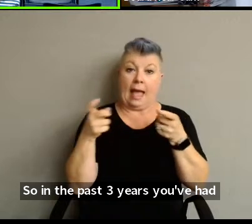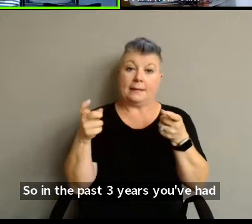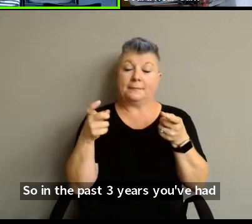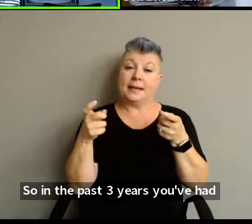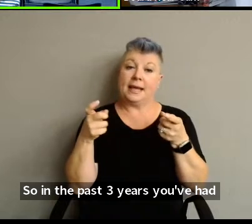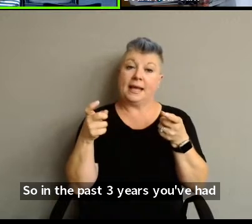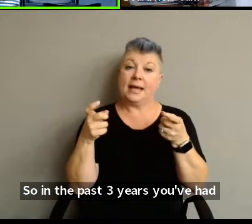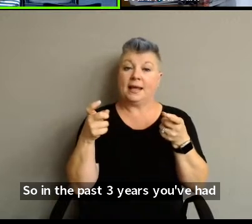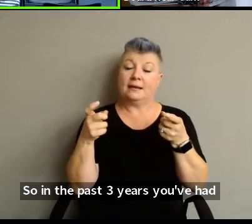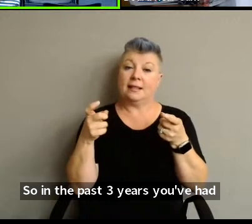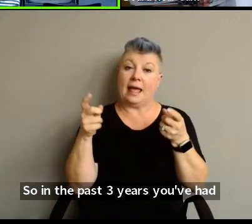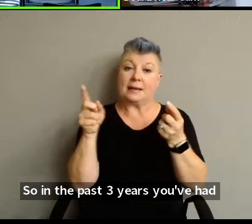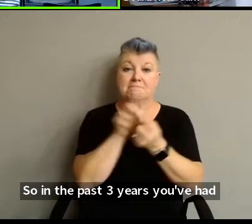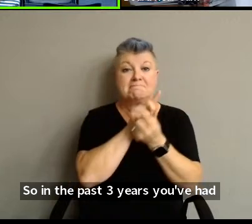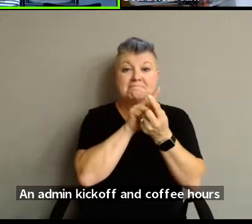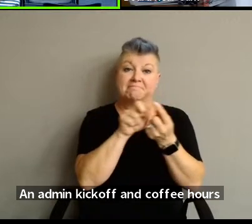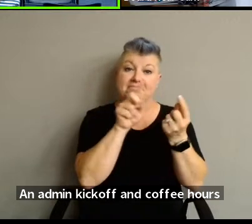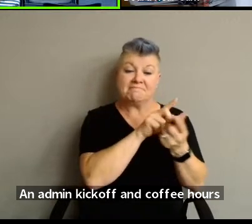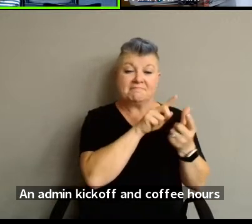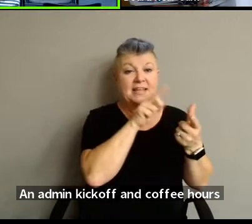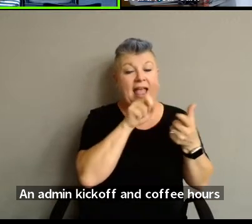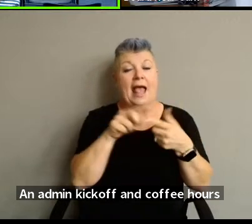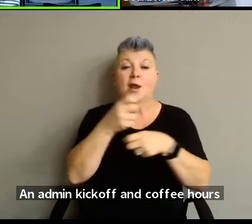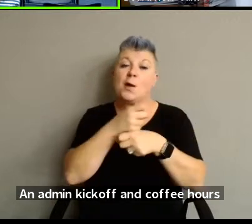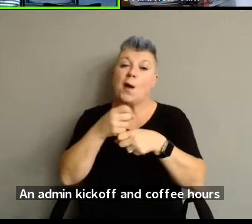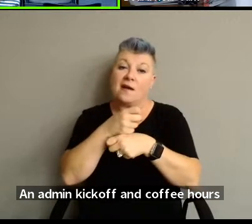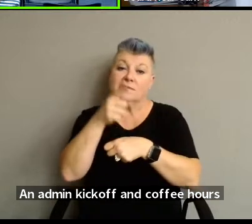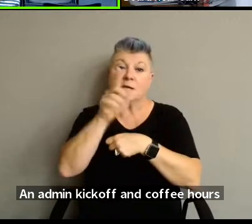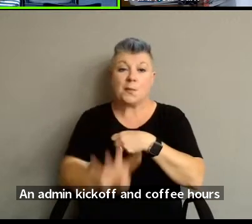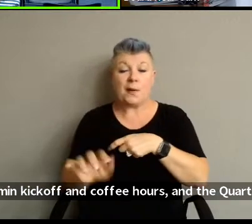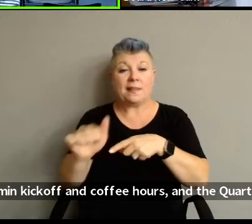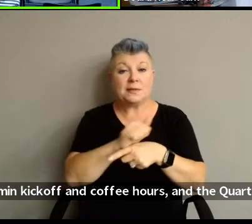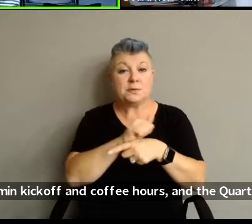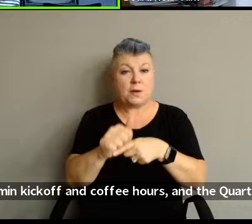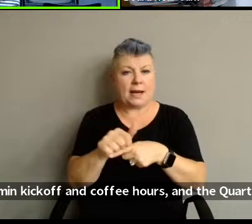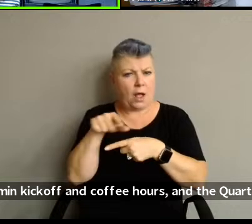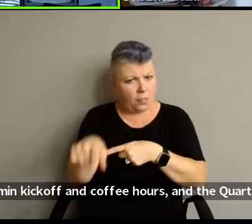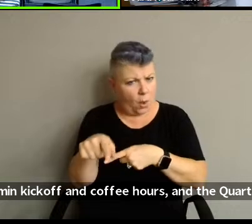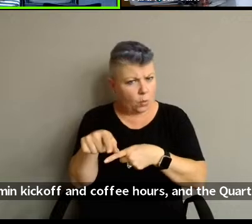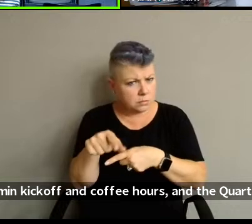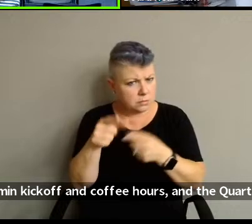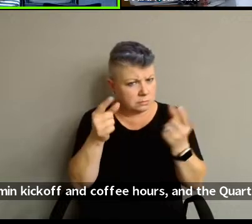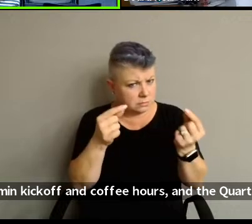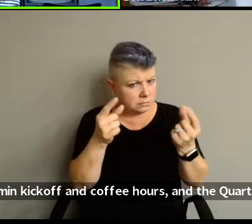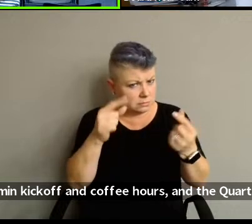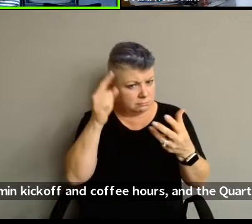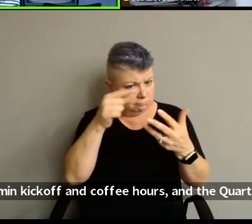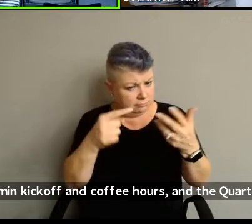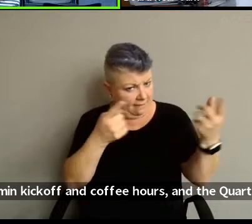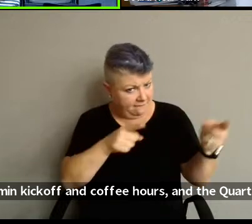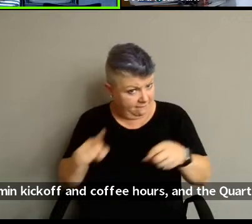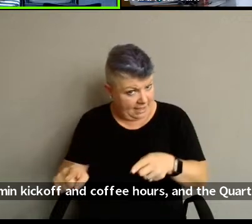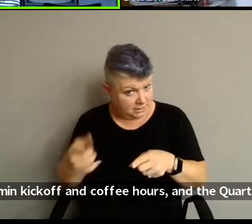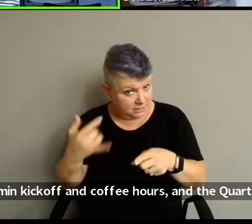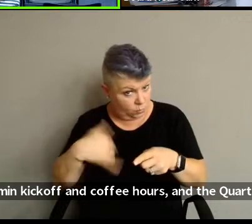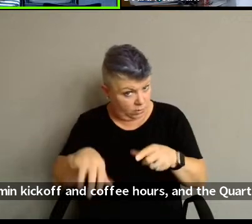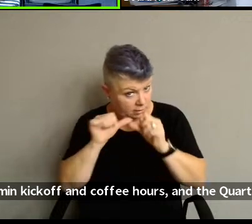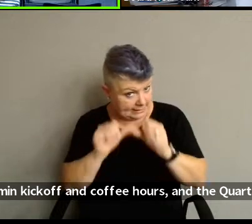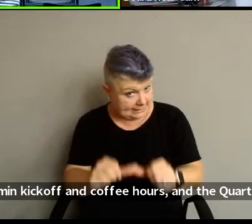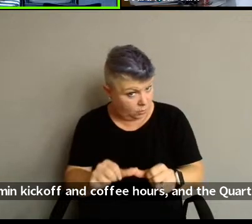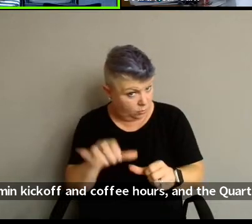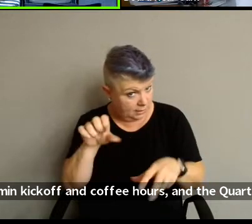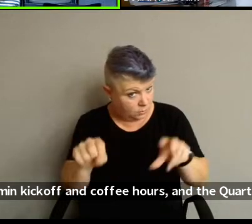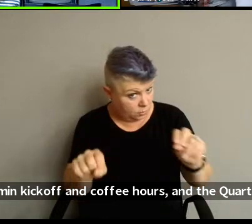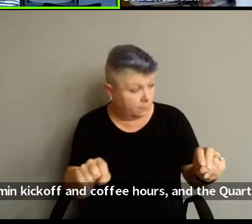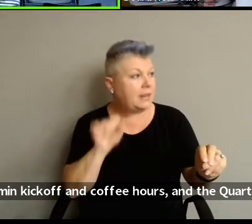coffee hours and the quarterly training. Will those continue? Or are those yearly things? So that will be part of that steering committee.